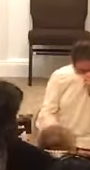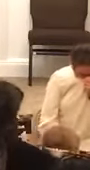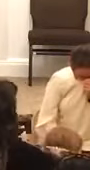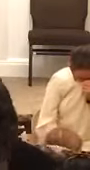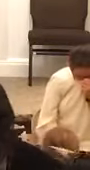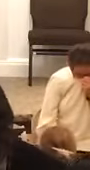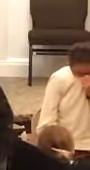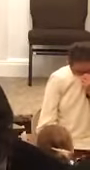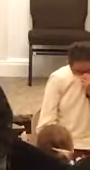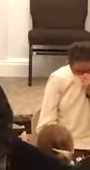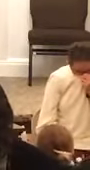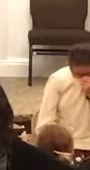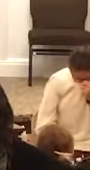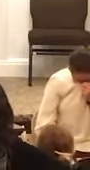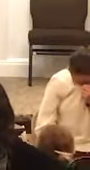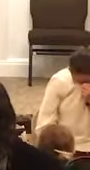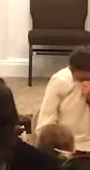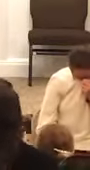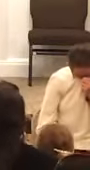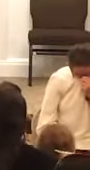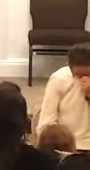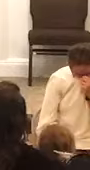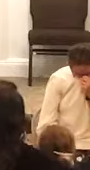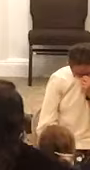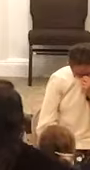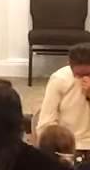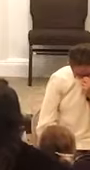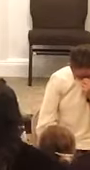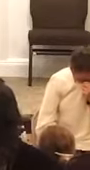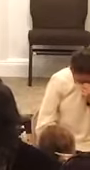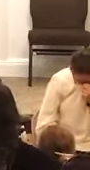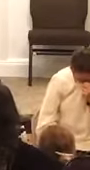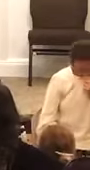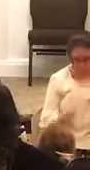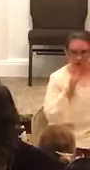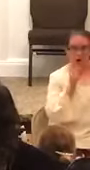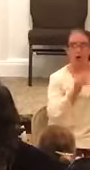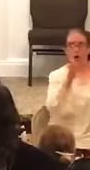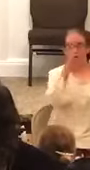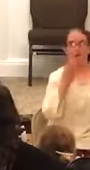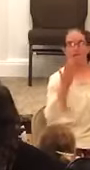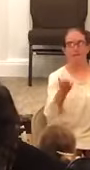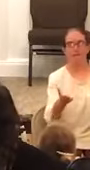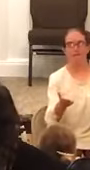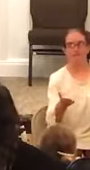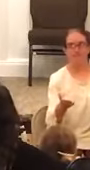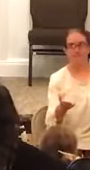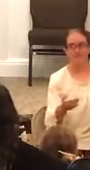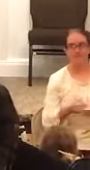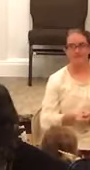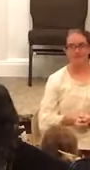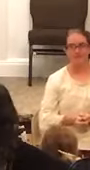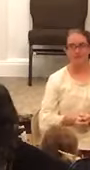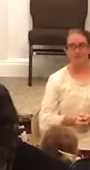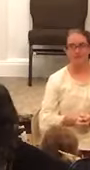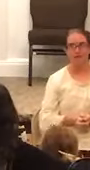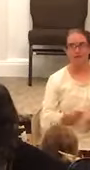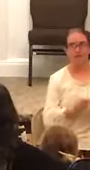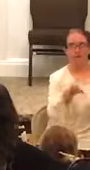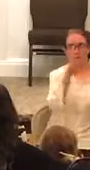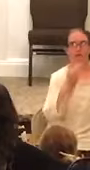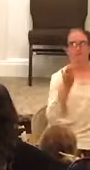quick. But that ain't got nothing to do with the Bible. And it was not a law that God gave. Amen. If it was a